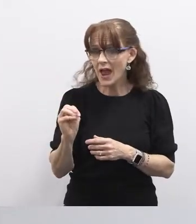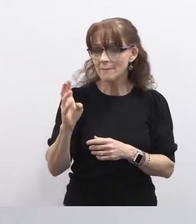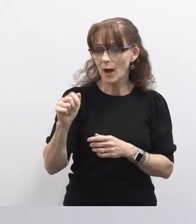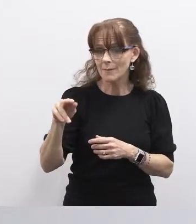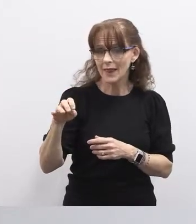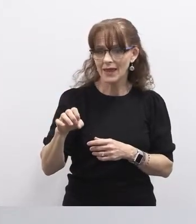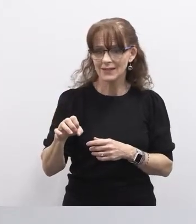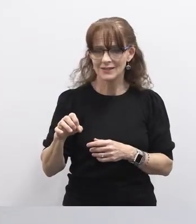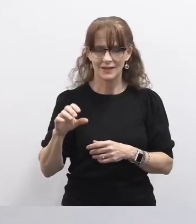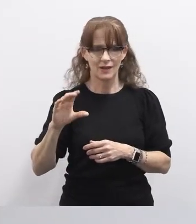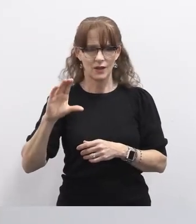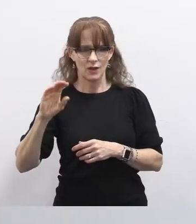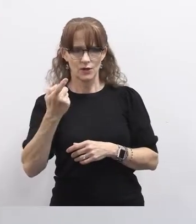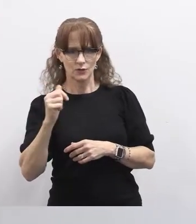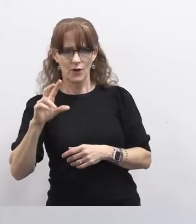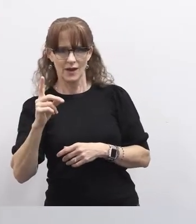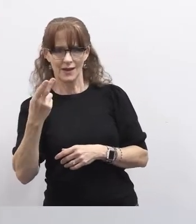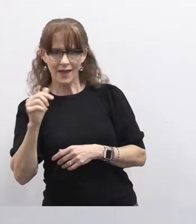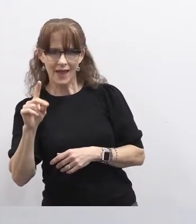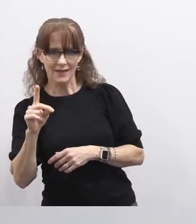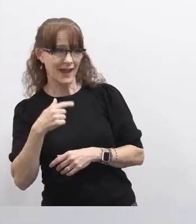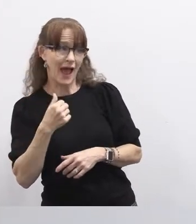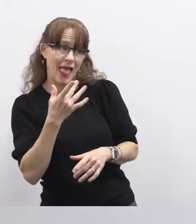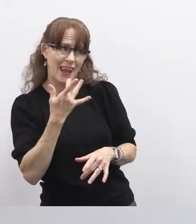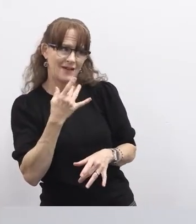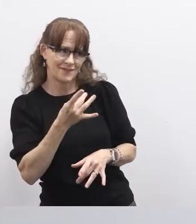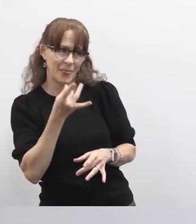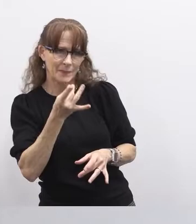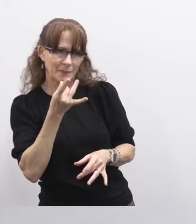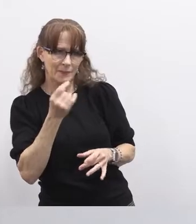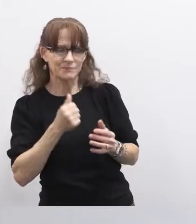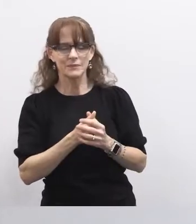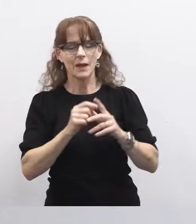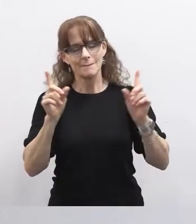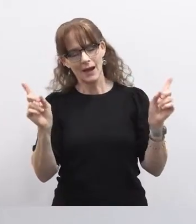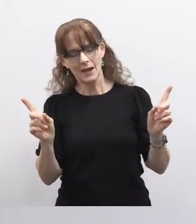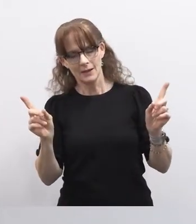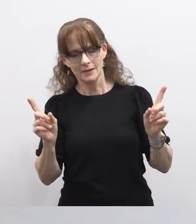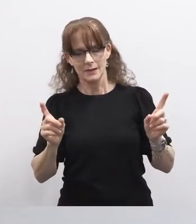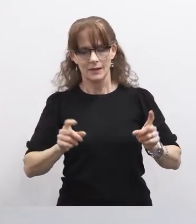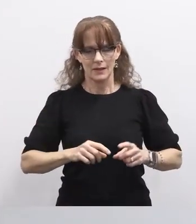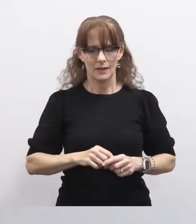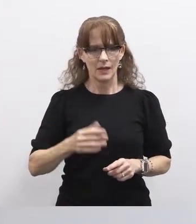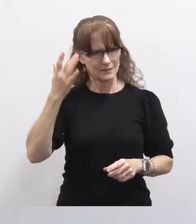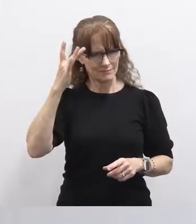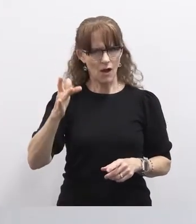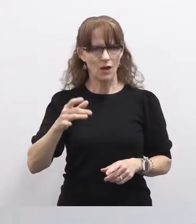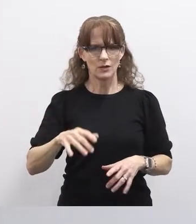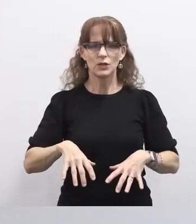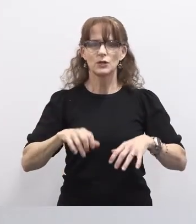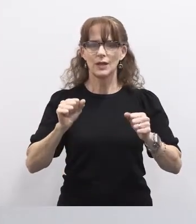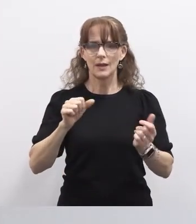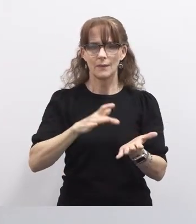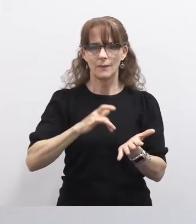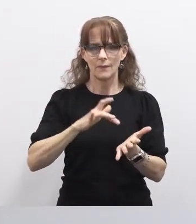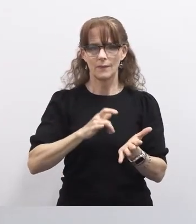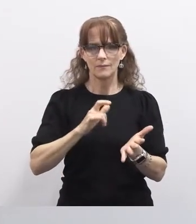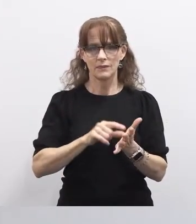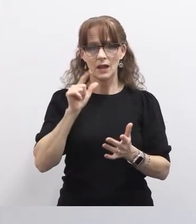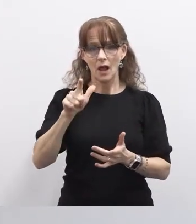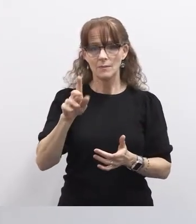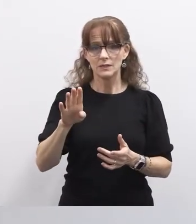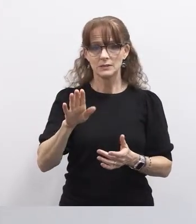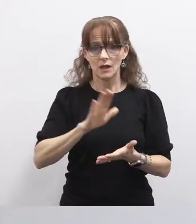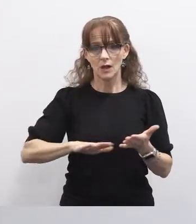Well, I love marmalade and jam. But that's so smart that you're taking advantage of the Long